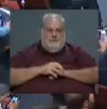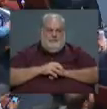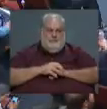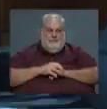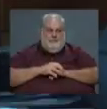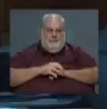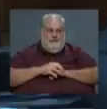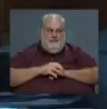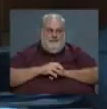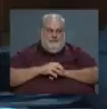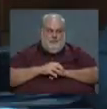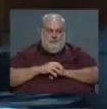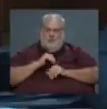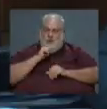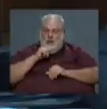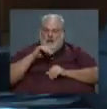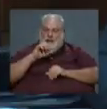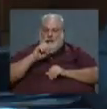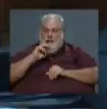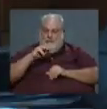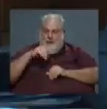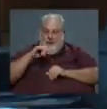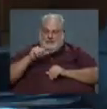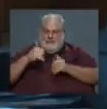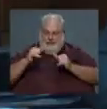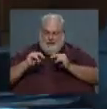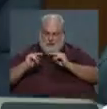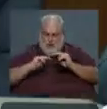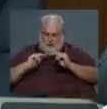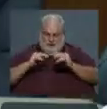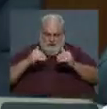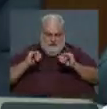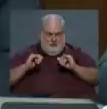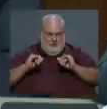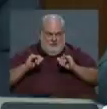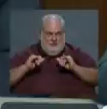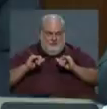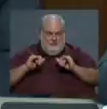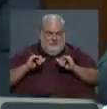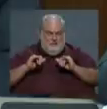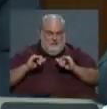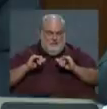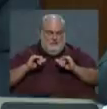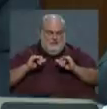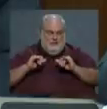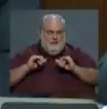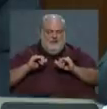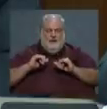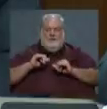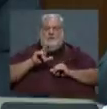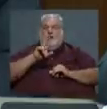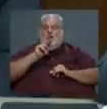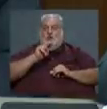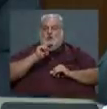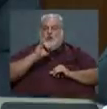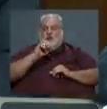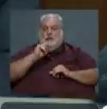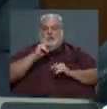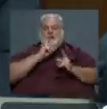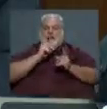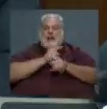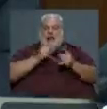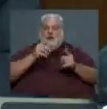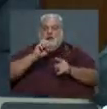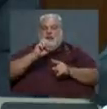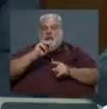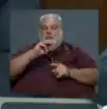Okay, so you're not at impasse, you're in mediation? Well, they, in order to go to mediation, the union declared an impasse, which is the